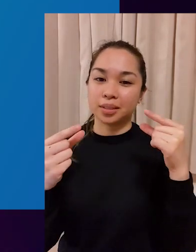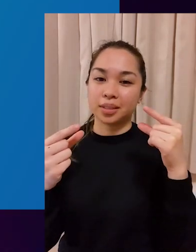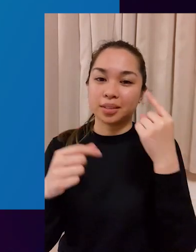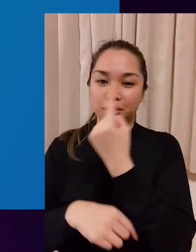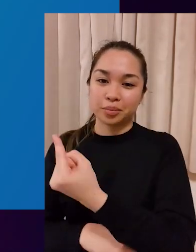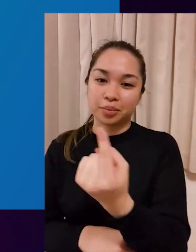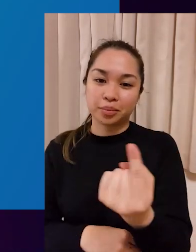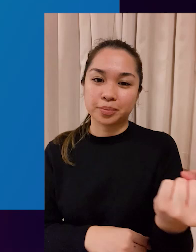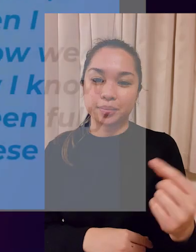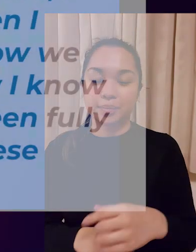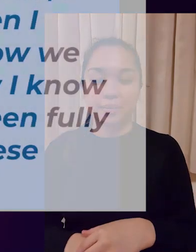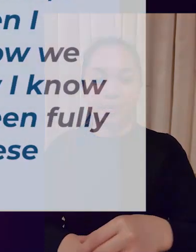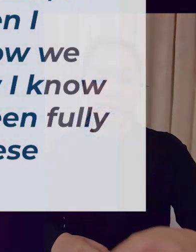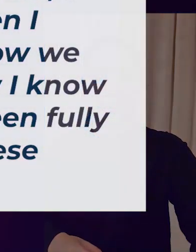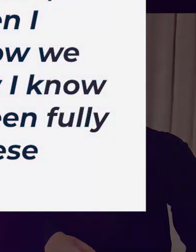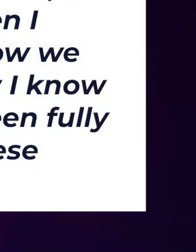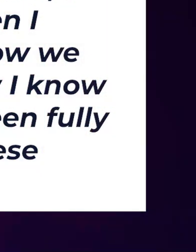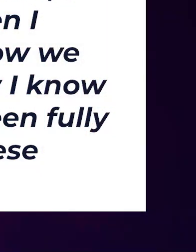of us.